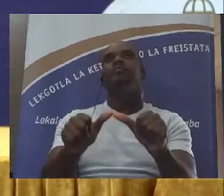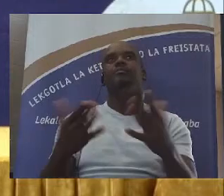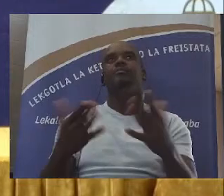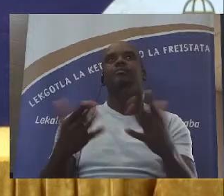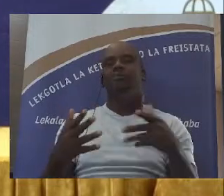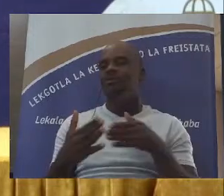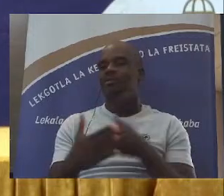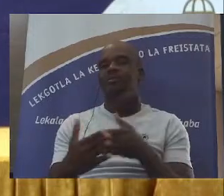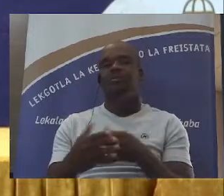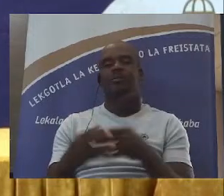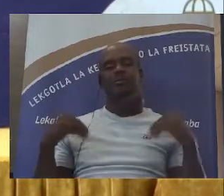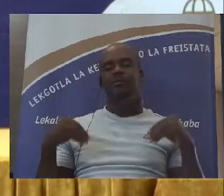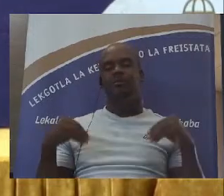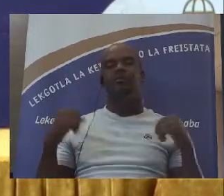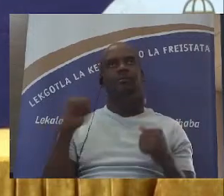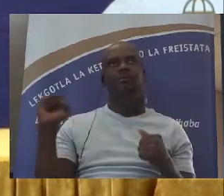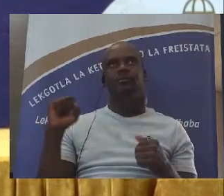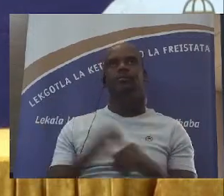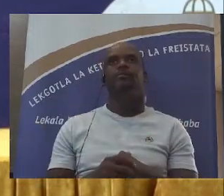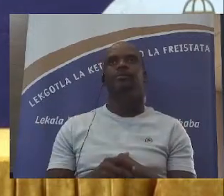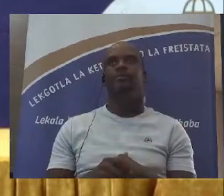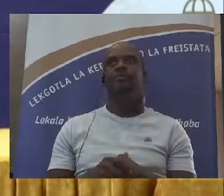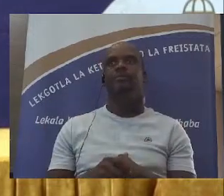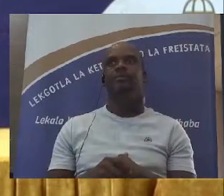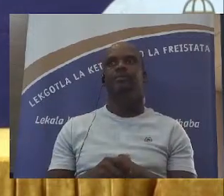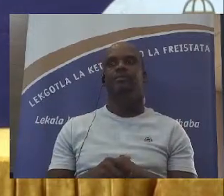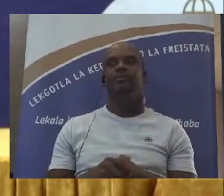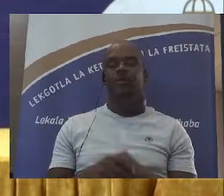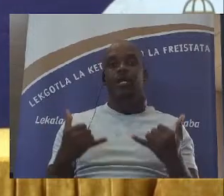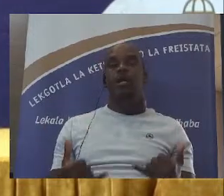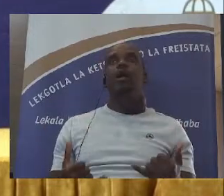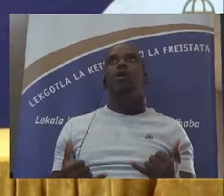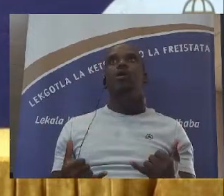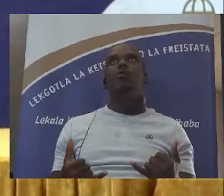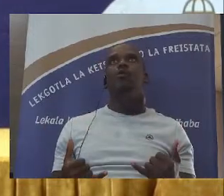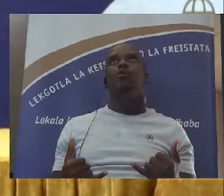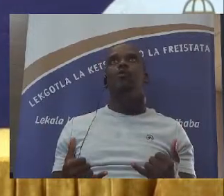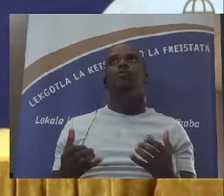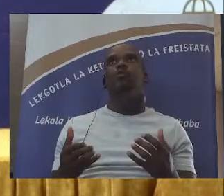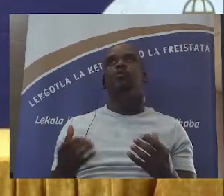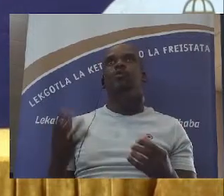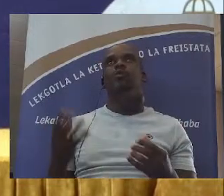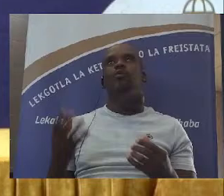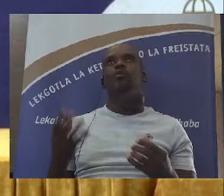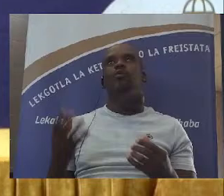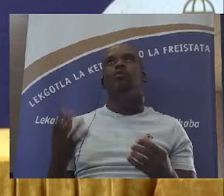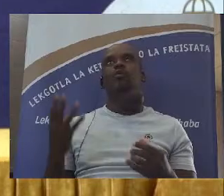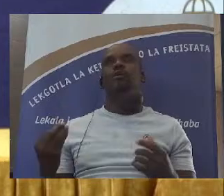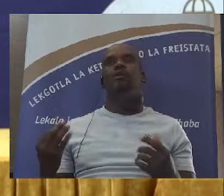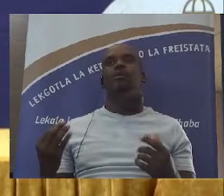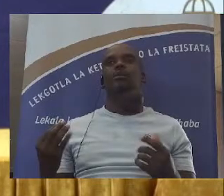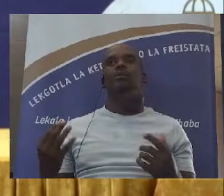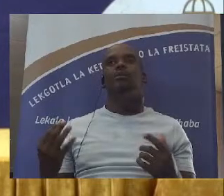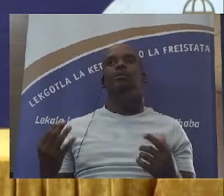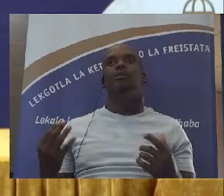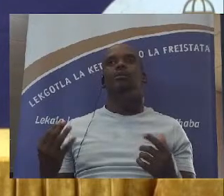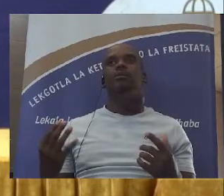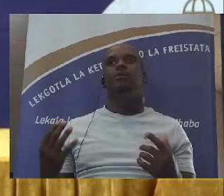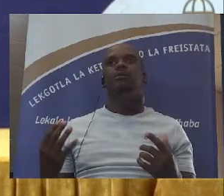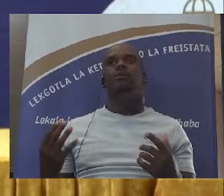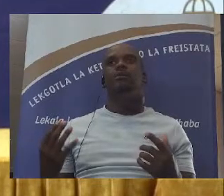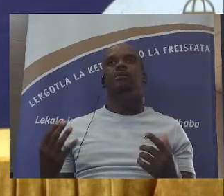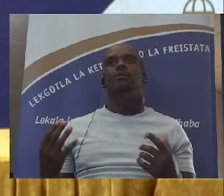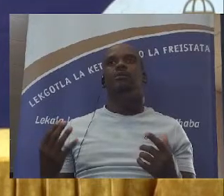Definition for a small enterprise. At the moment, we have the size categories are micro,